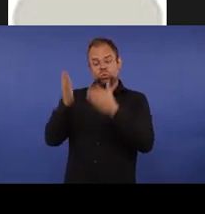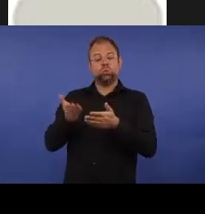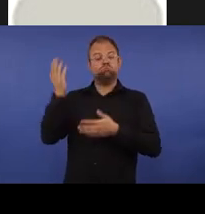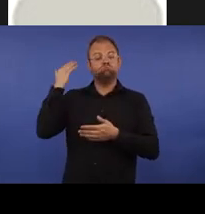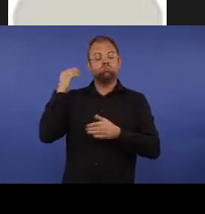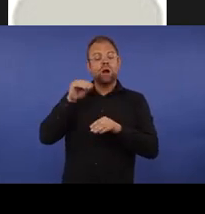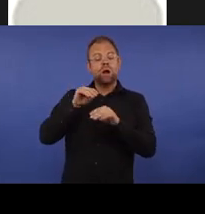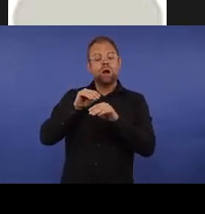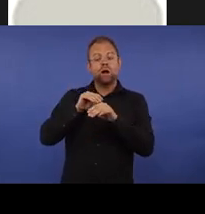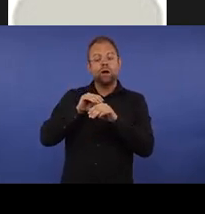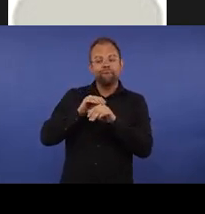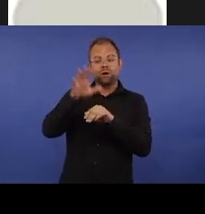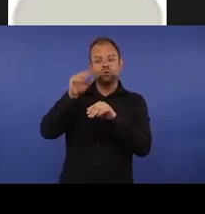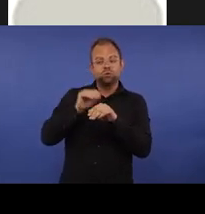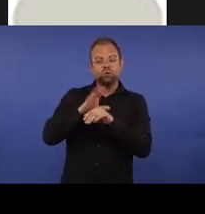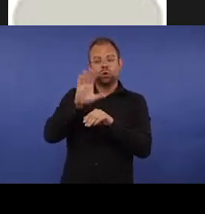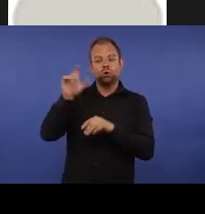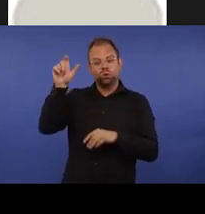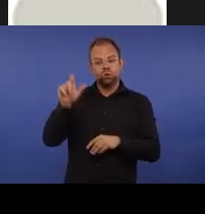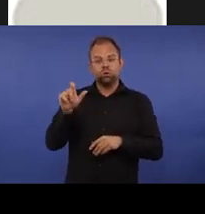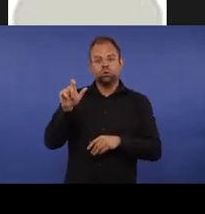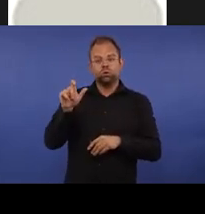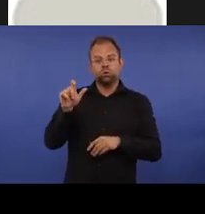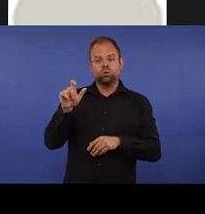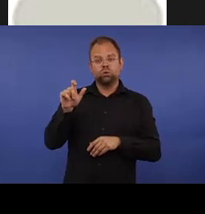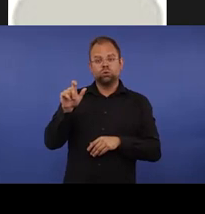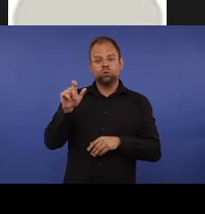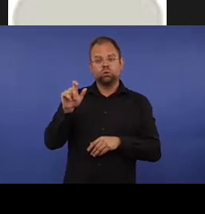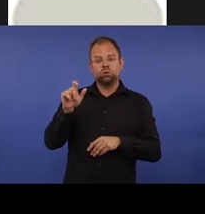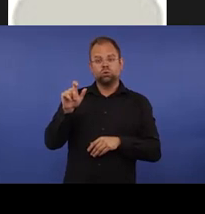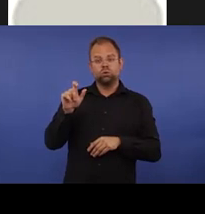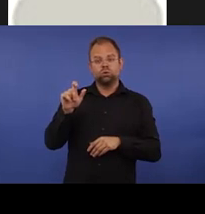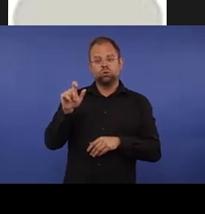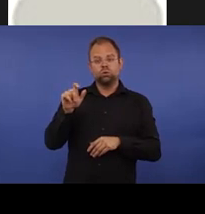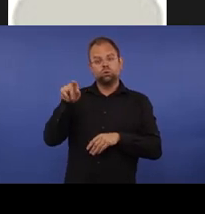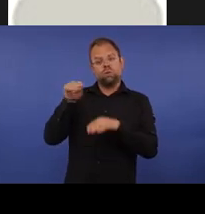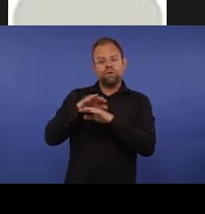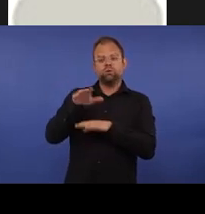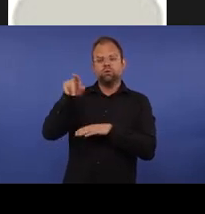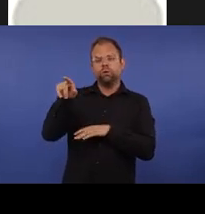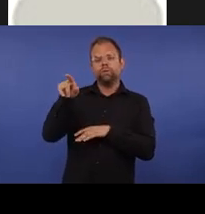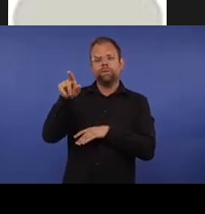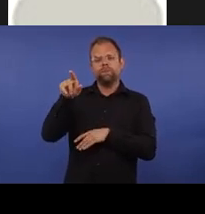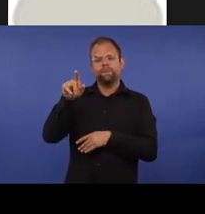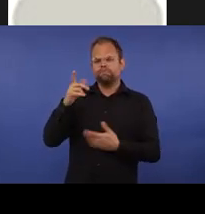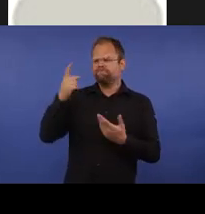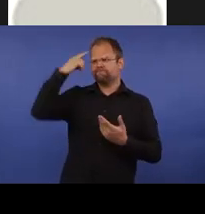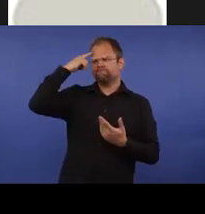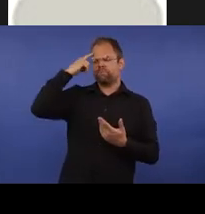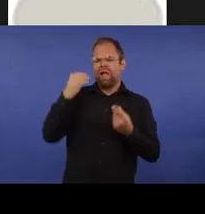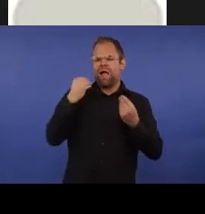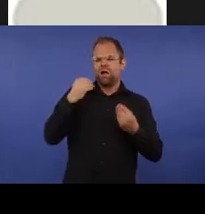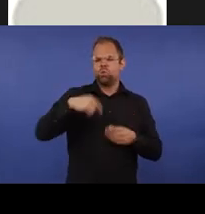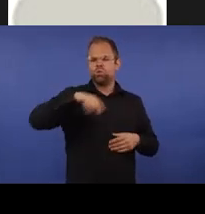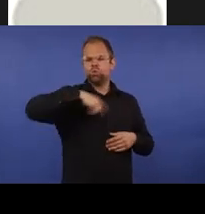was always a big difference between rights in written, but then practicalities. You know, during the COVID,